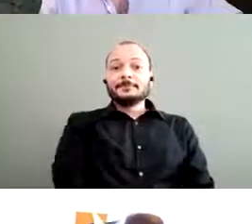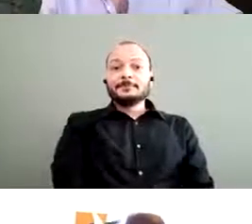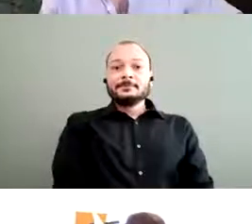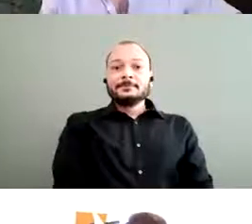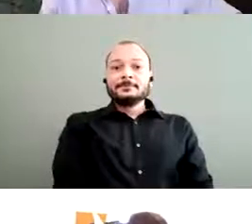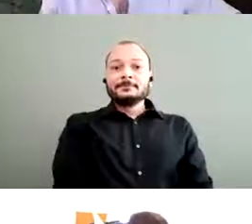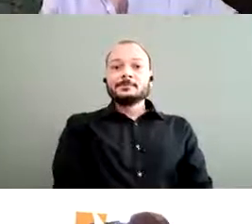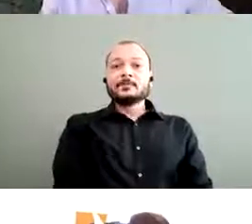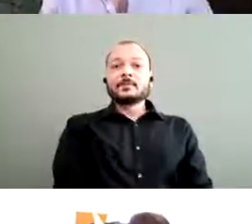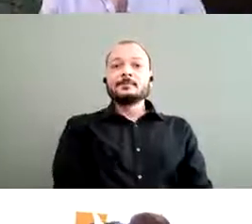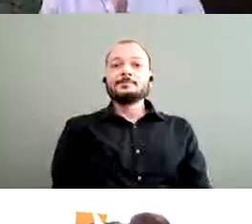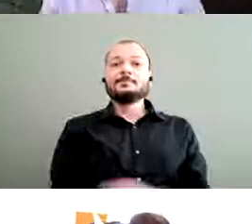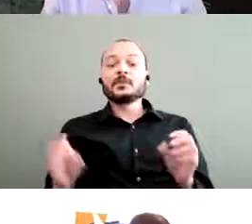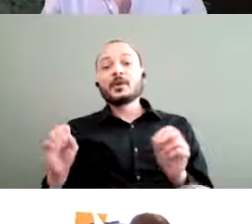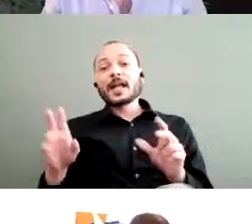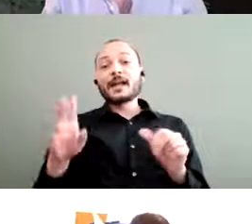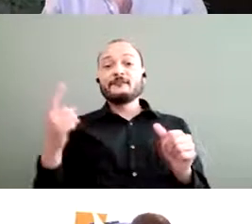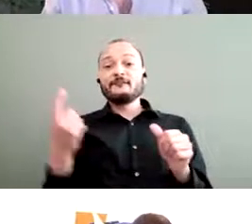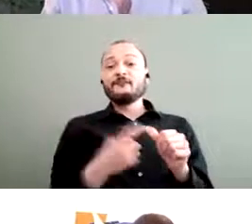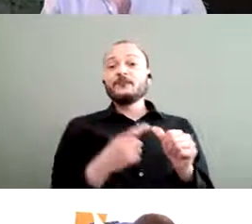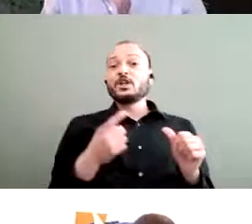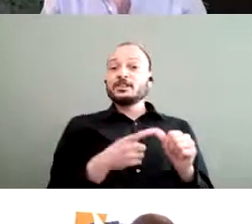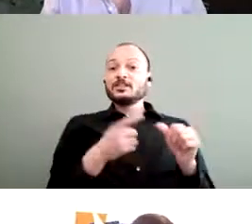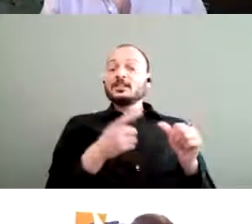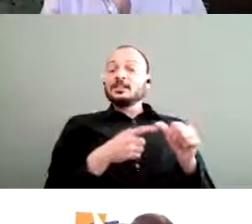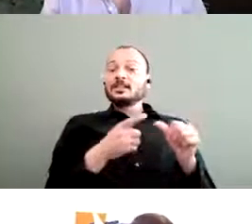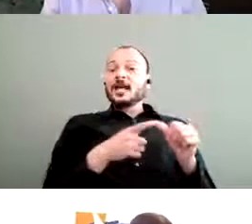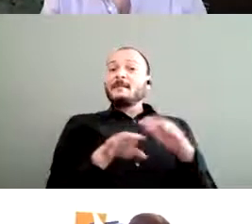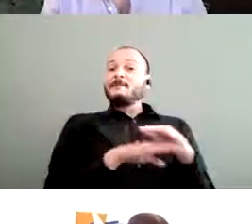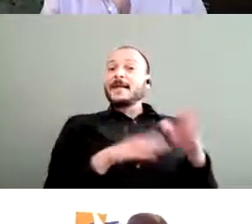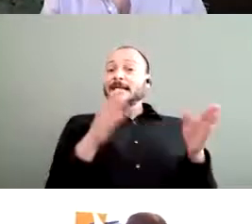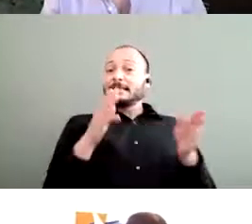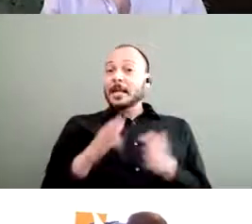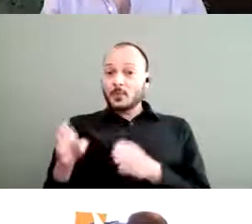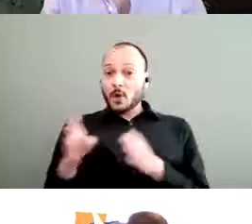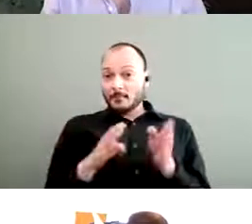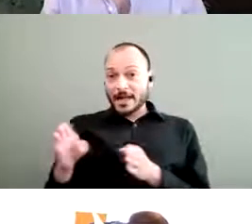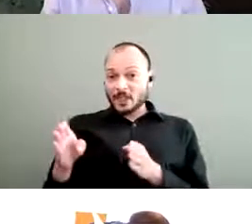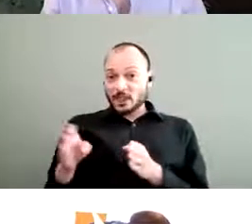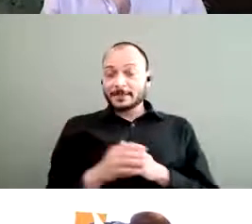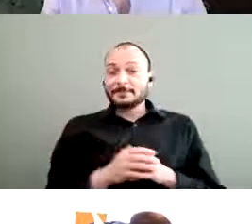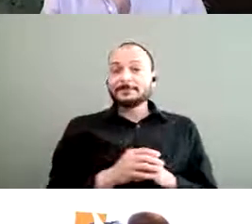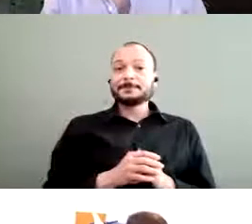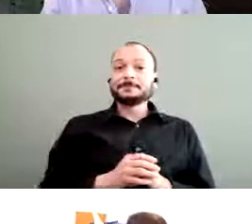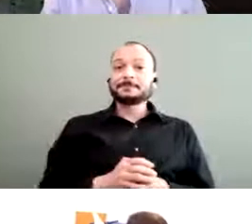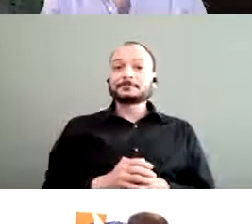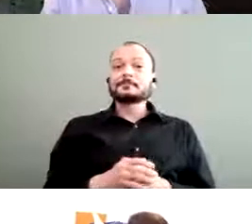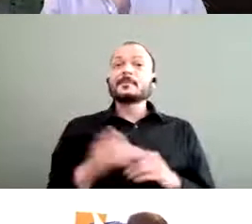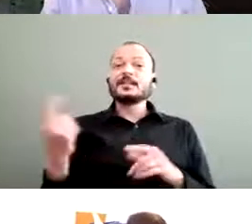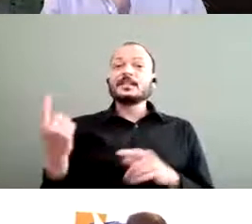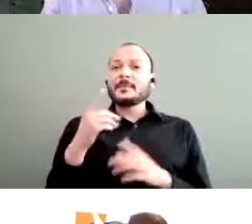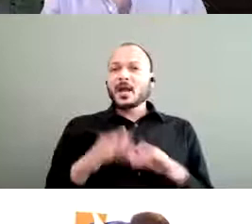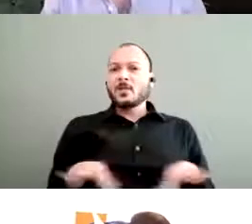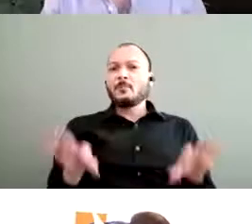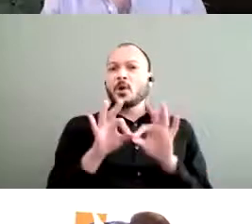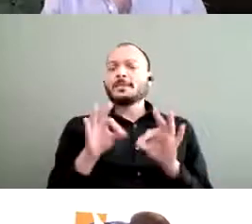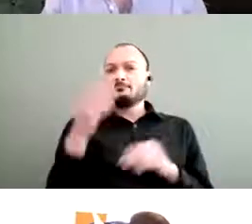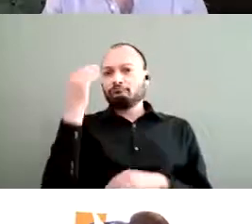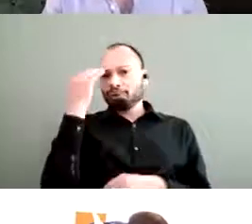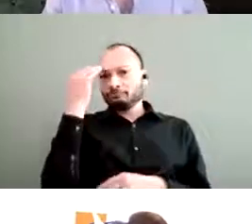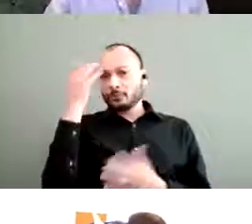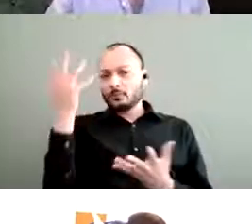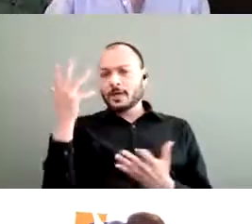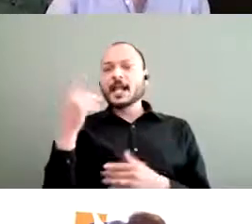Okay, so the first thing is basic preparation. Something important to note is that the